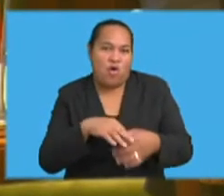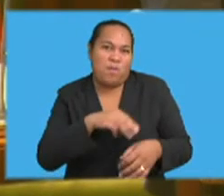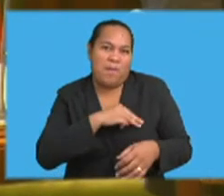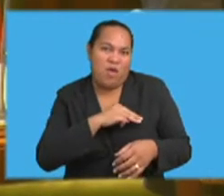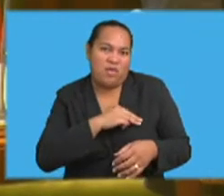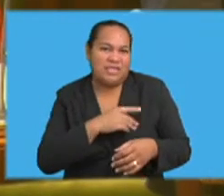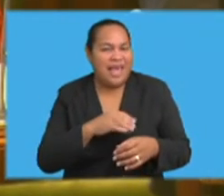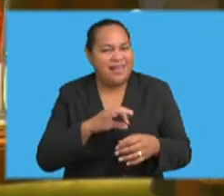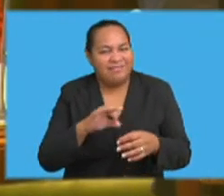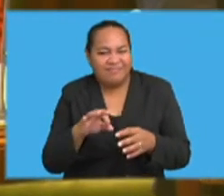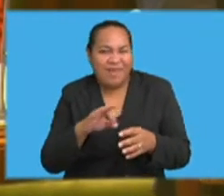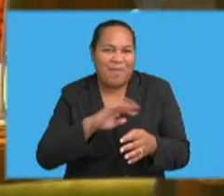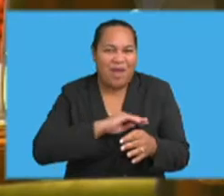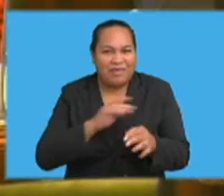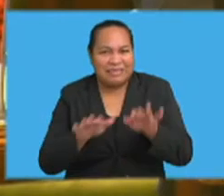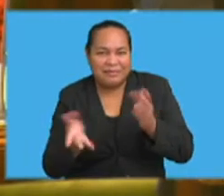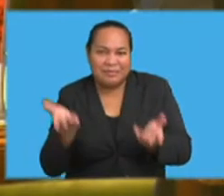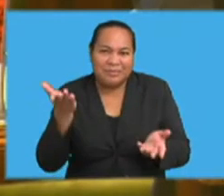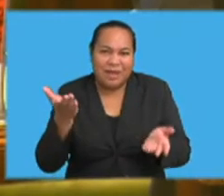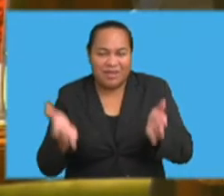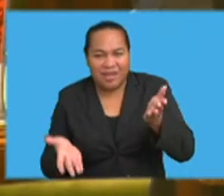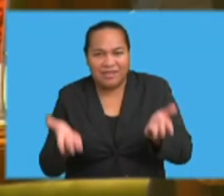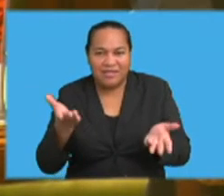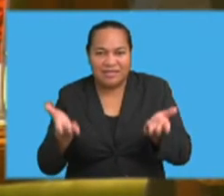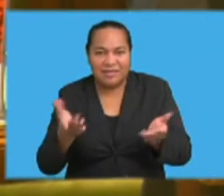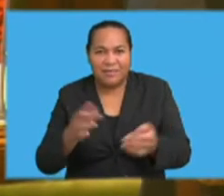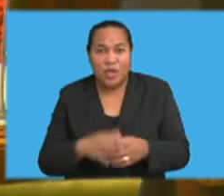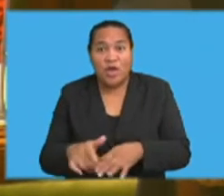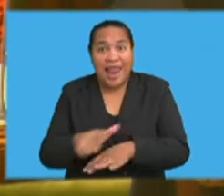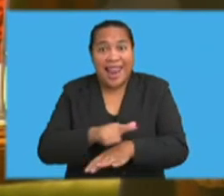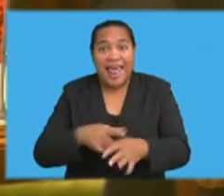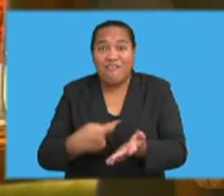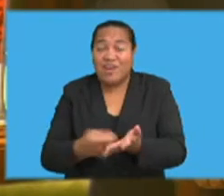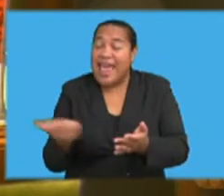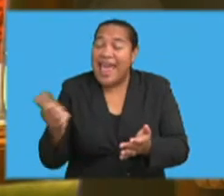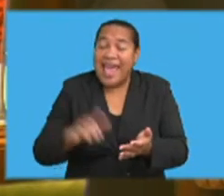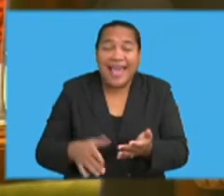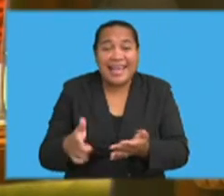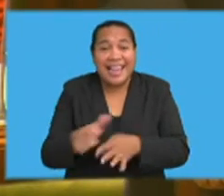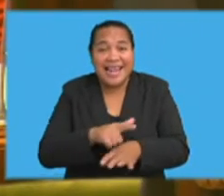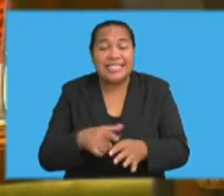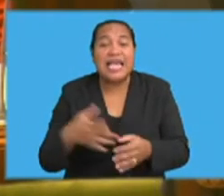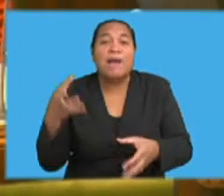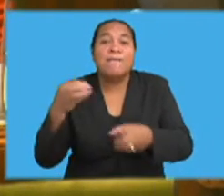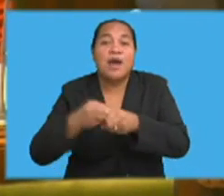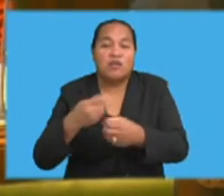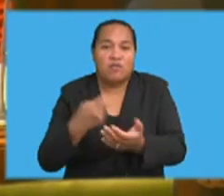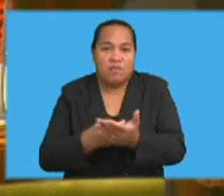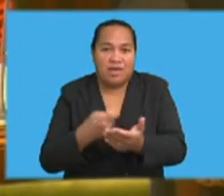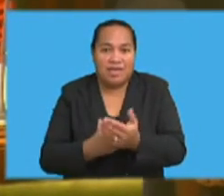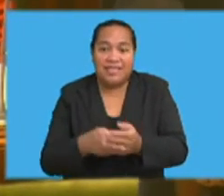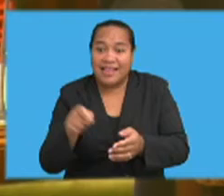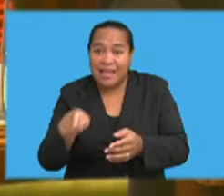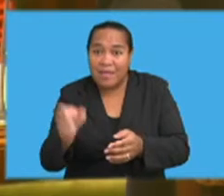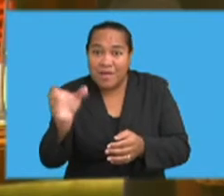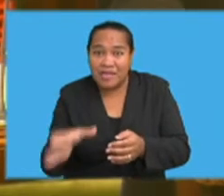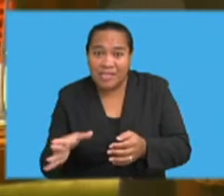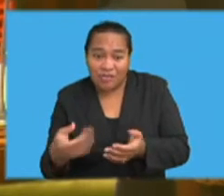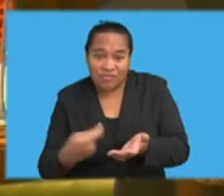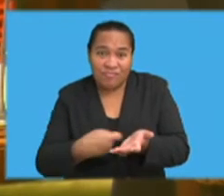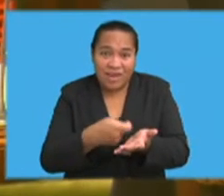demerits. Madam Speaker, land rental on any land is the amount of money that the lessee pays